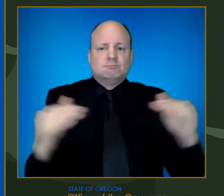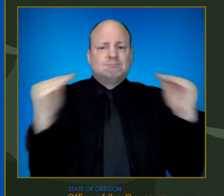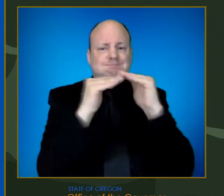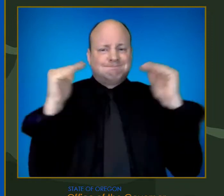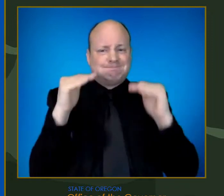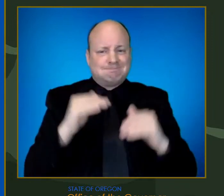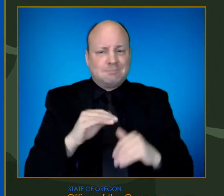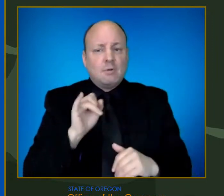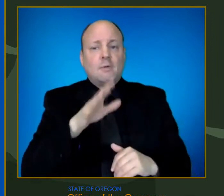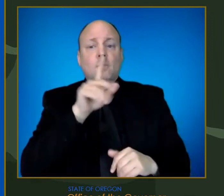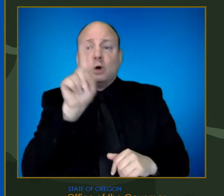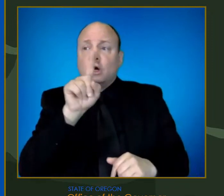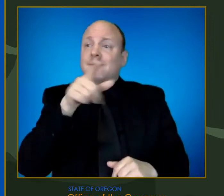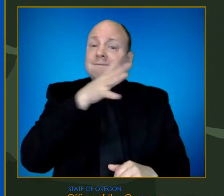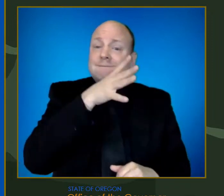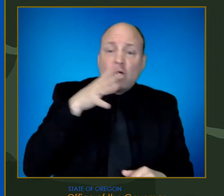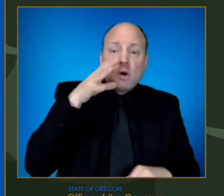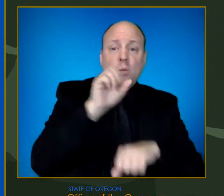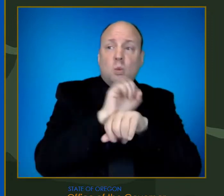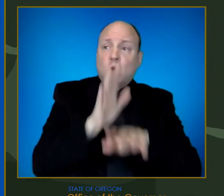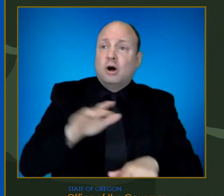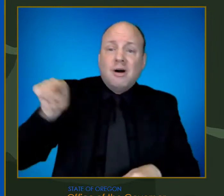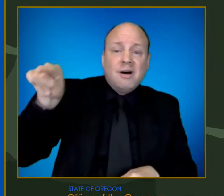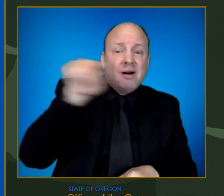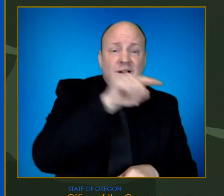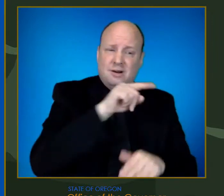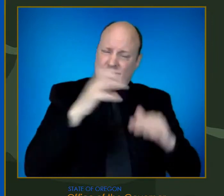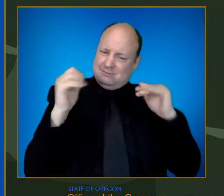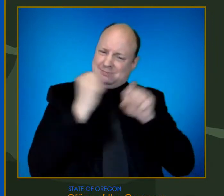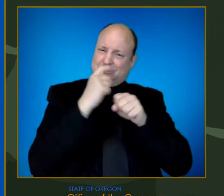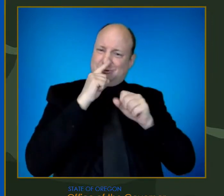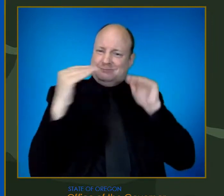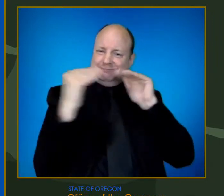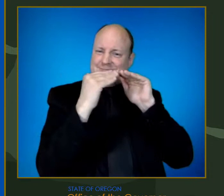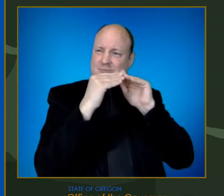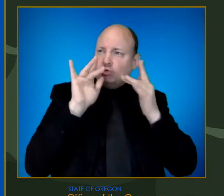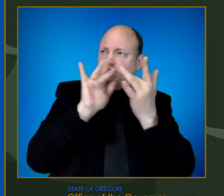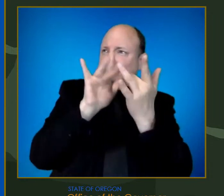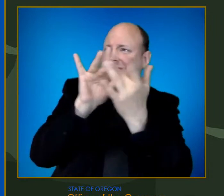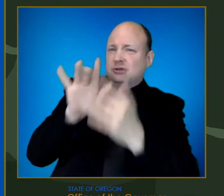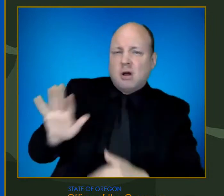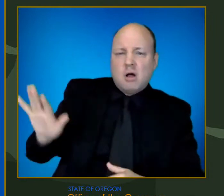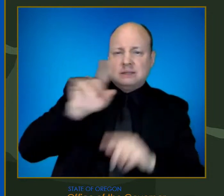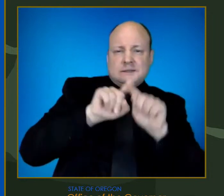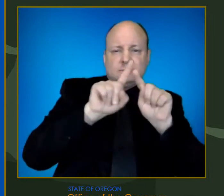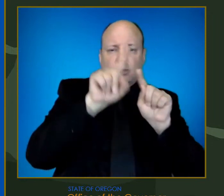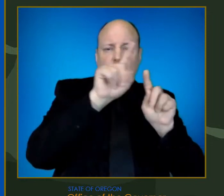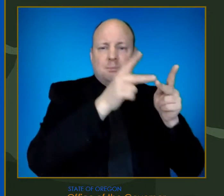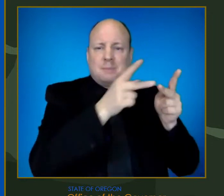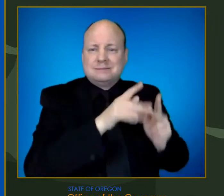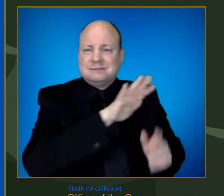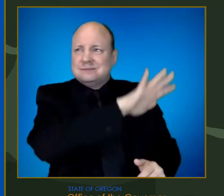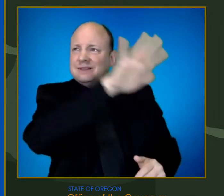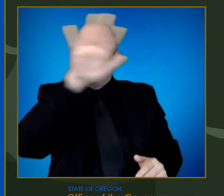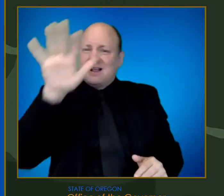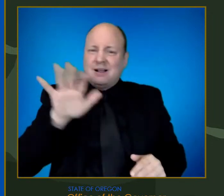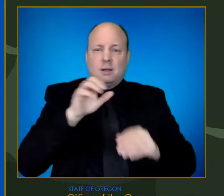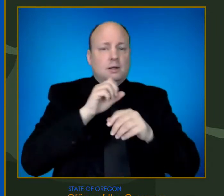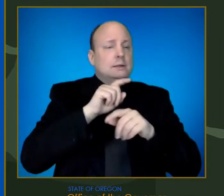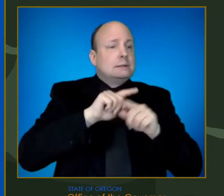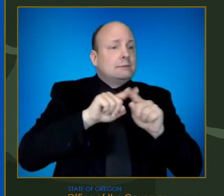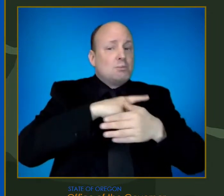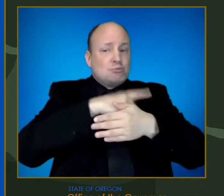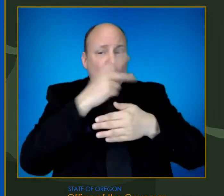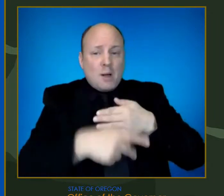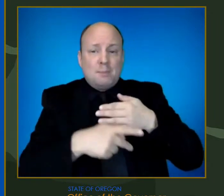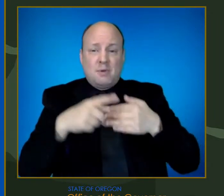We've conducted intensive outreach across the state through our Community Partner Outreach Program and worked with more than 170 community-based organizations to inform